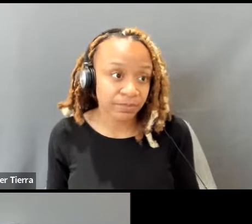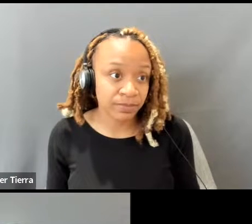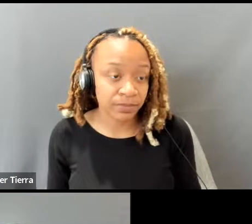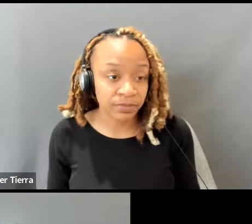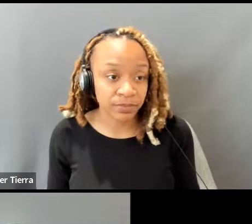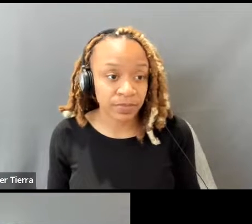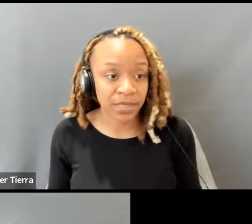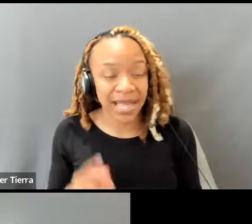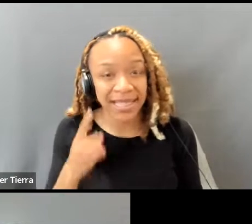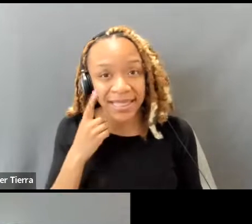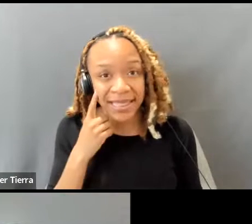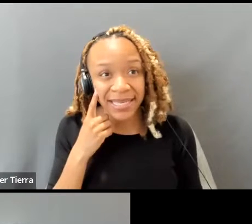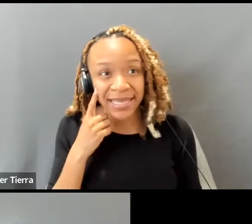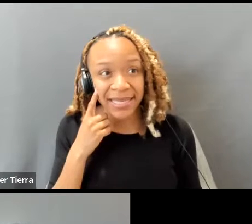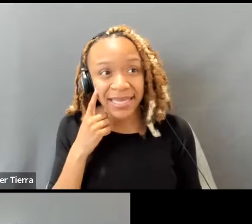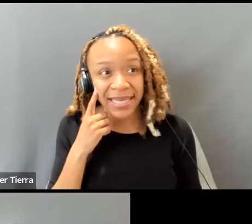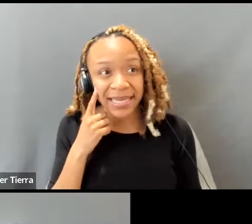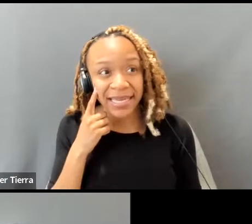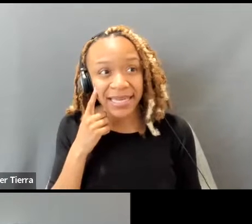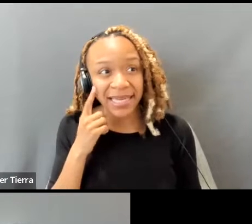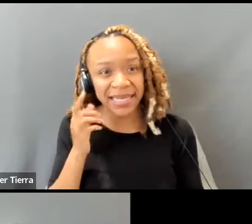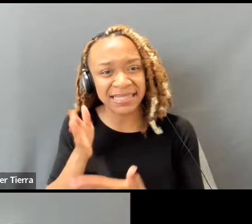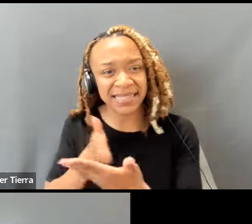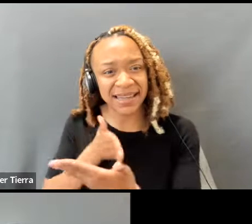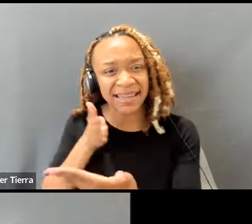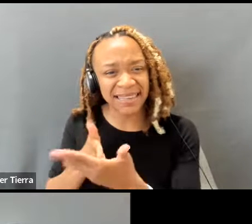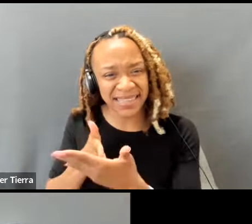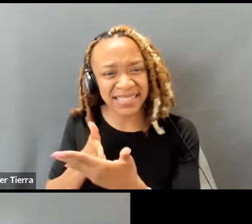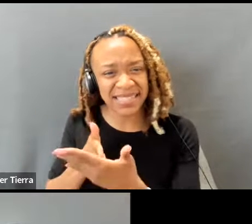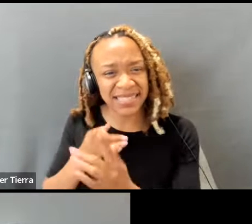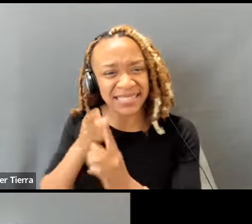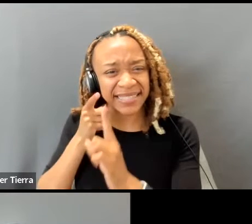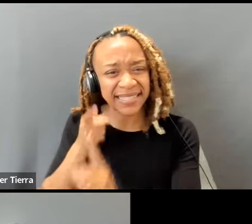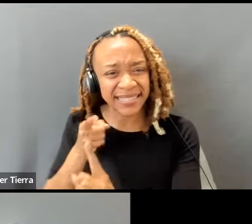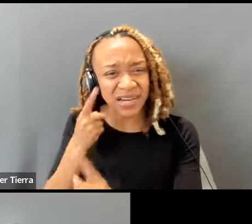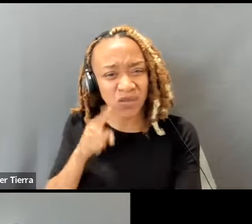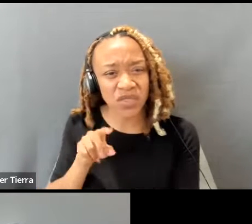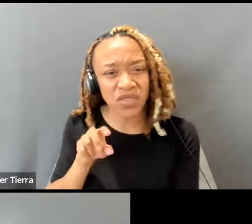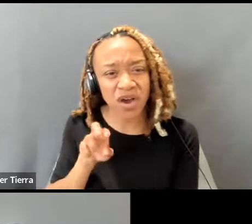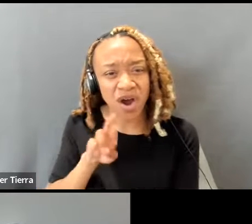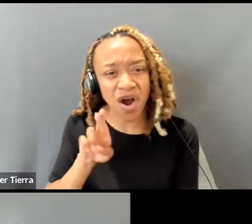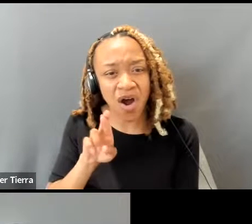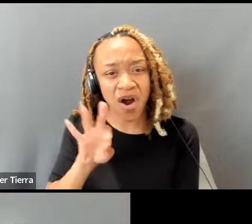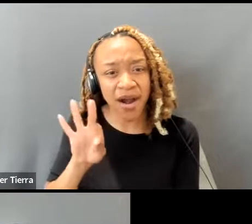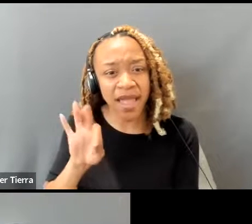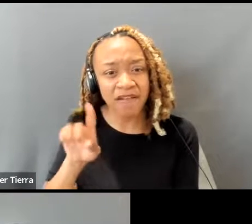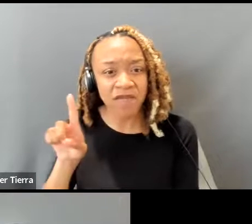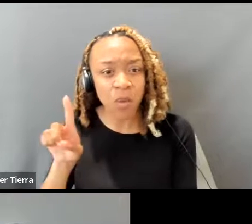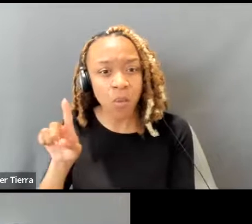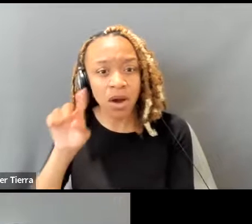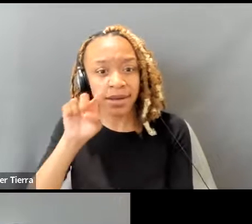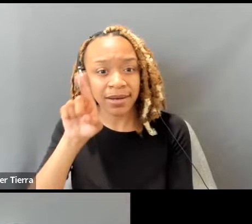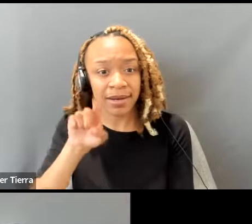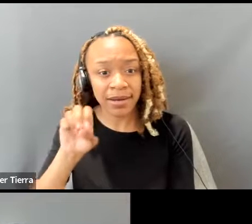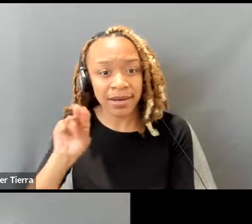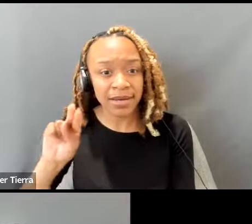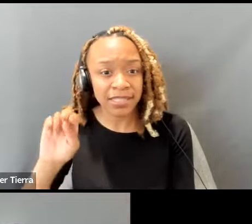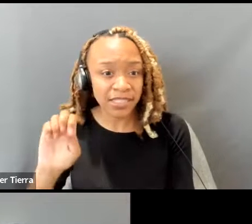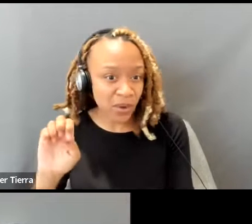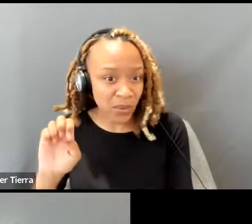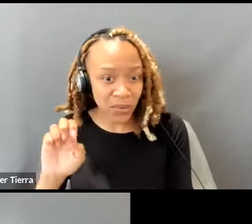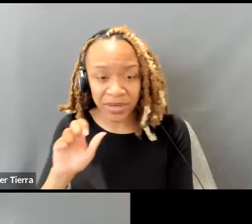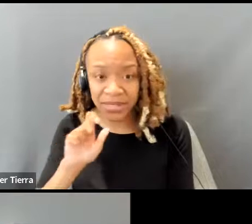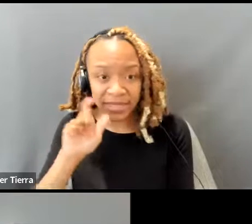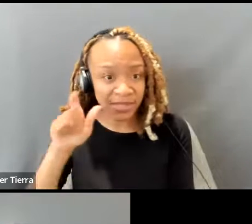I think it goes against like the spirit of the intent of the RF1 zone. It's not like it's not supposed to be